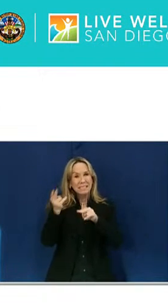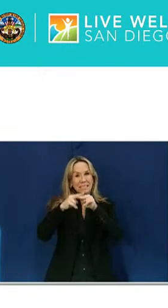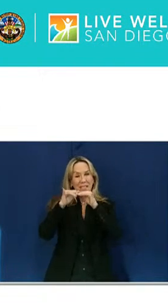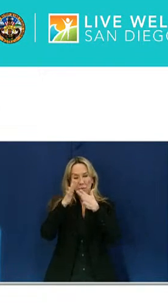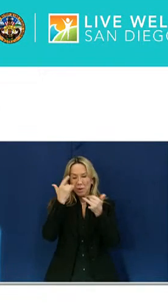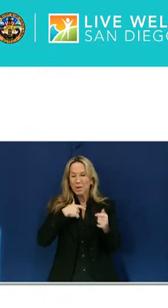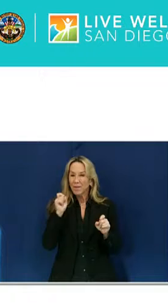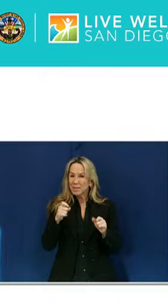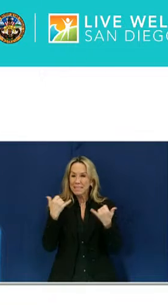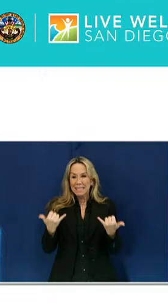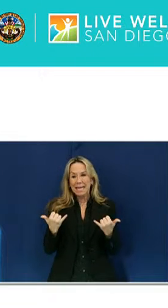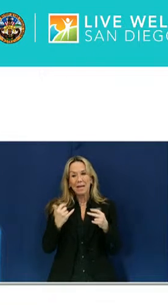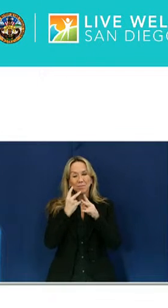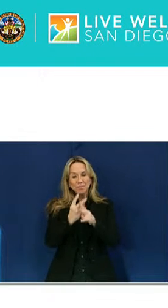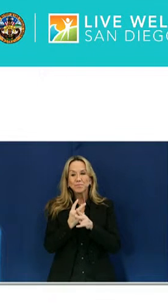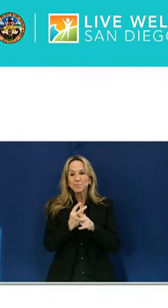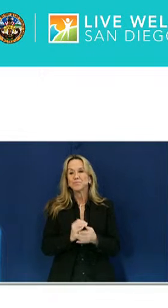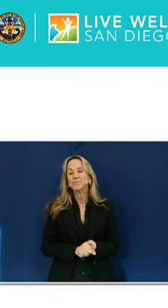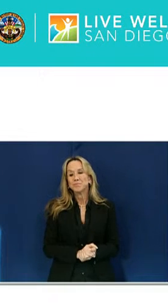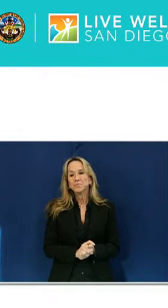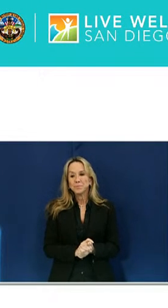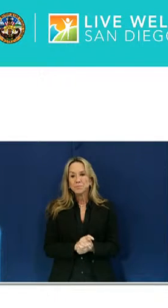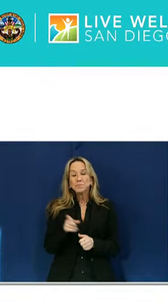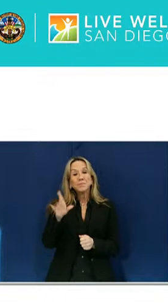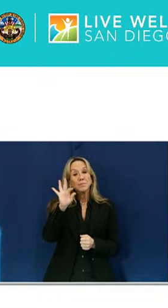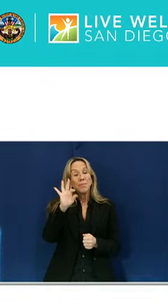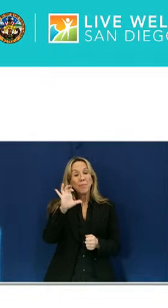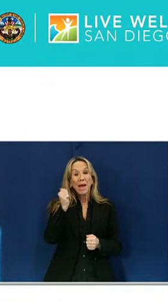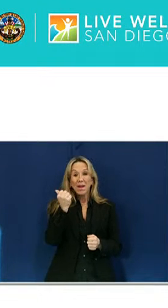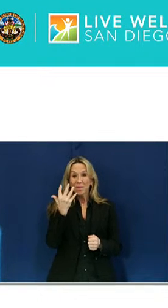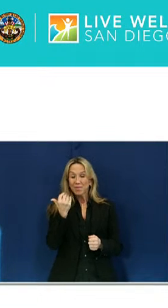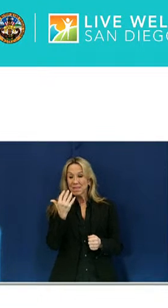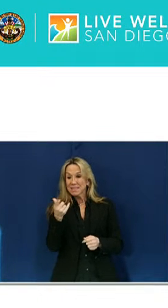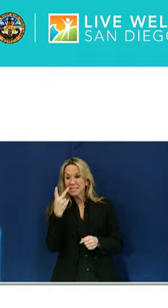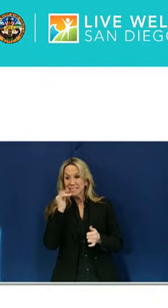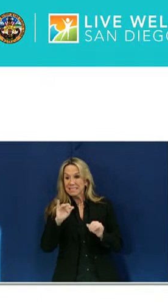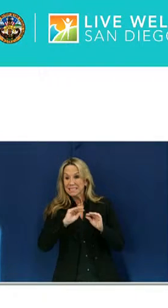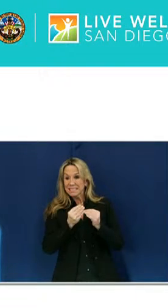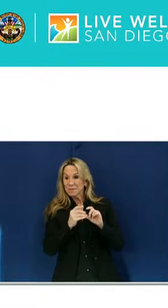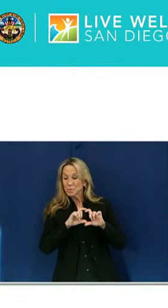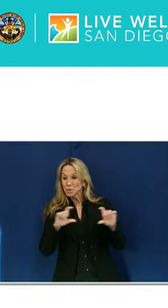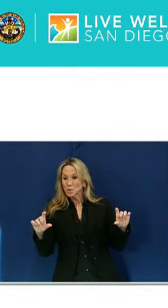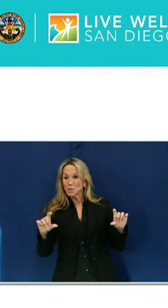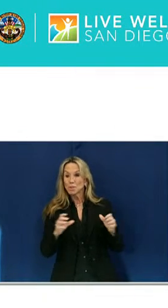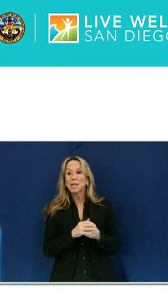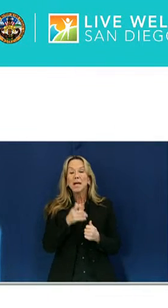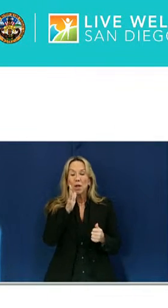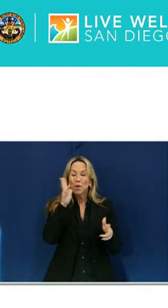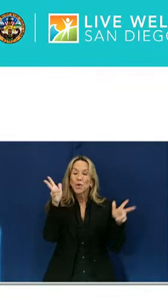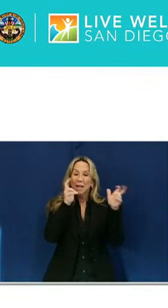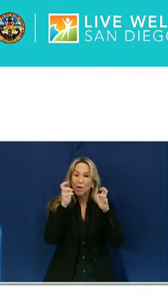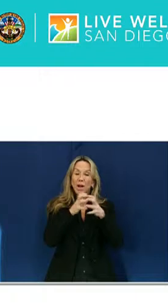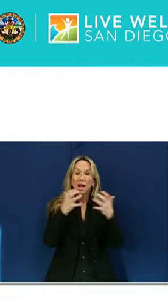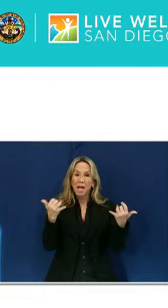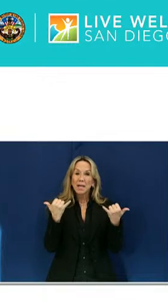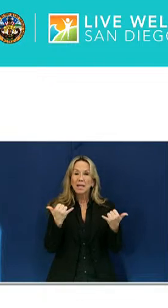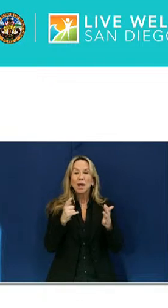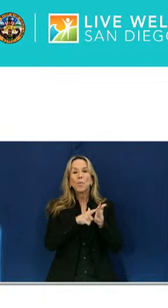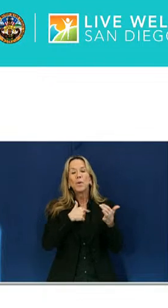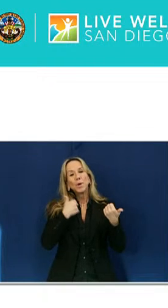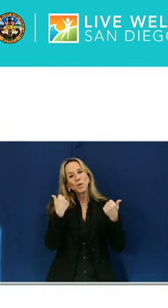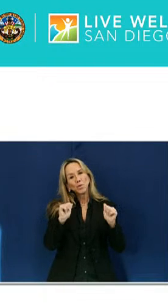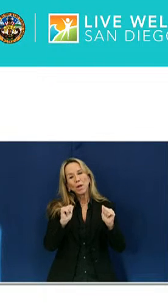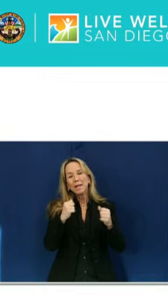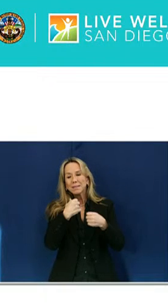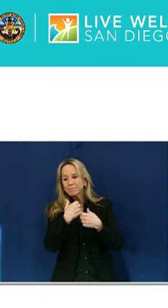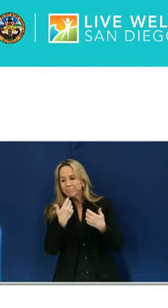COVID hospitalizations on the bottom there at 915. Total healthcare system and our hospitals, as you'll hear later, are doing a lot of things to try and ensure